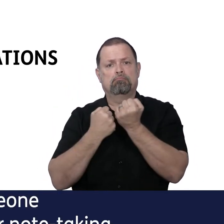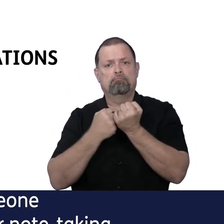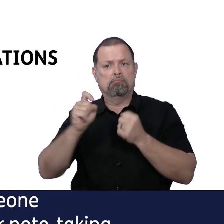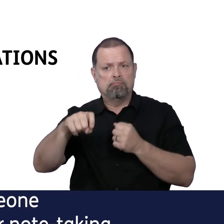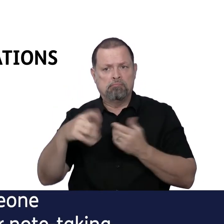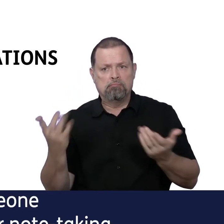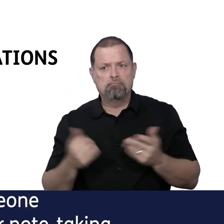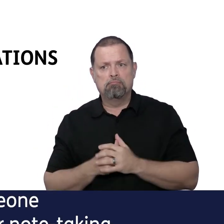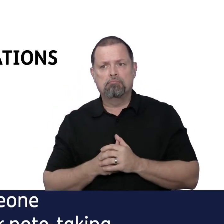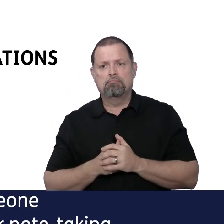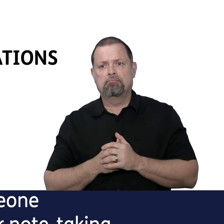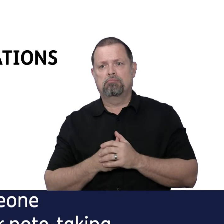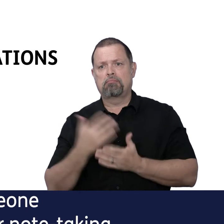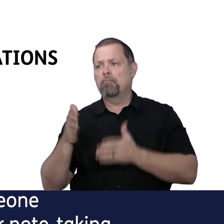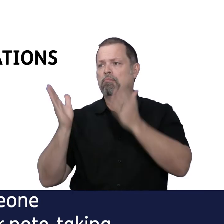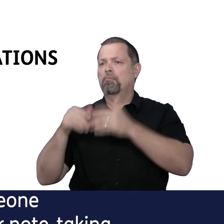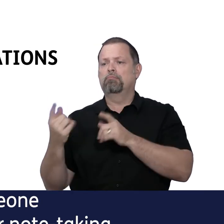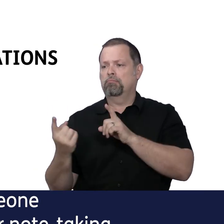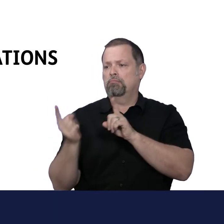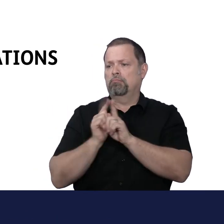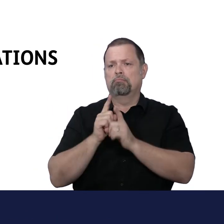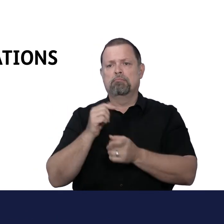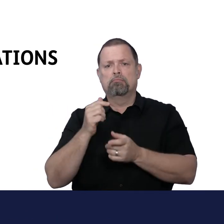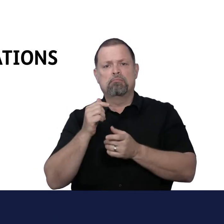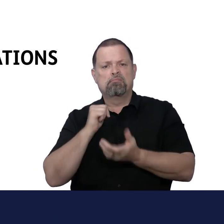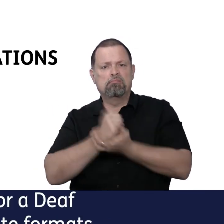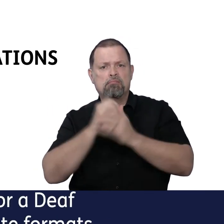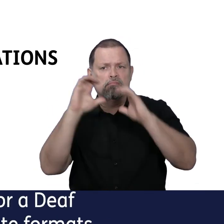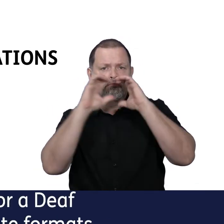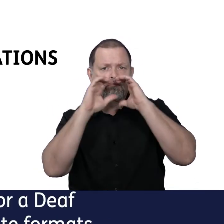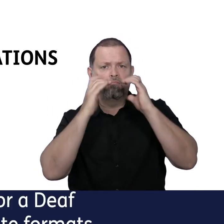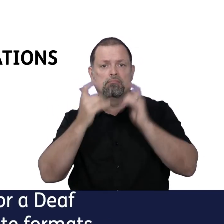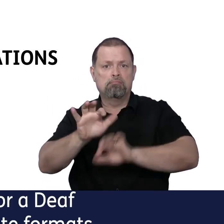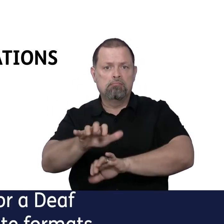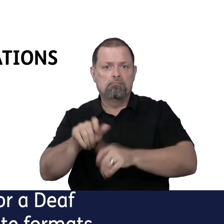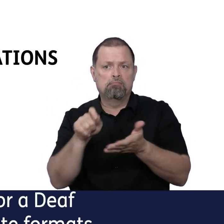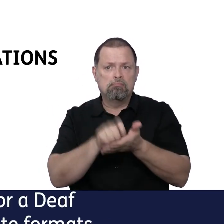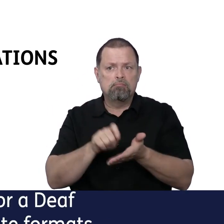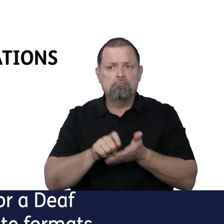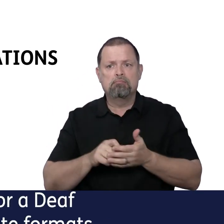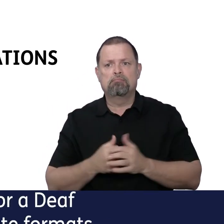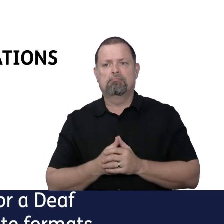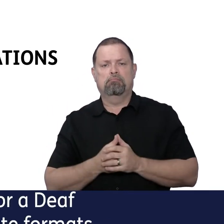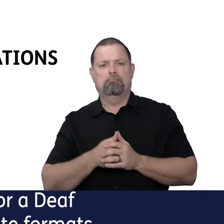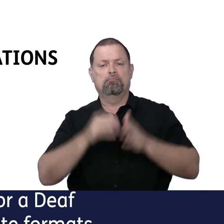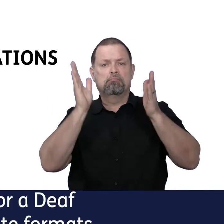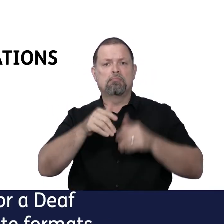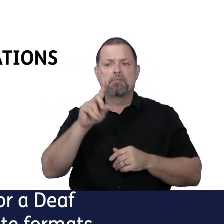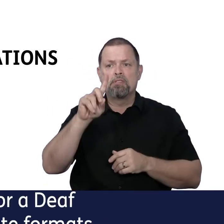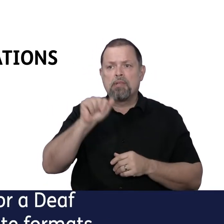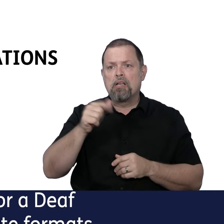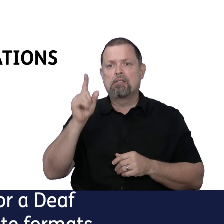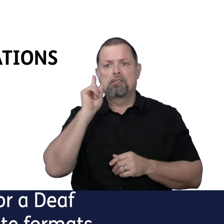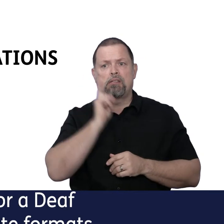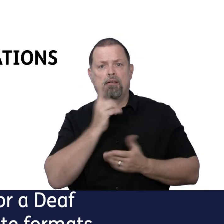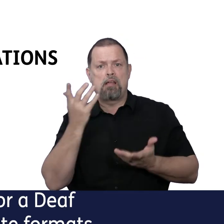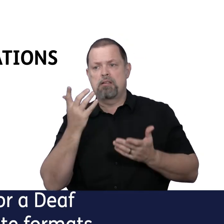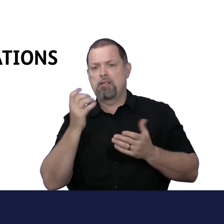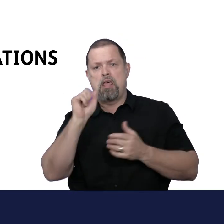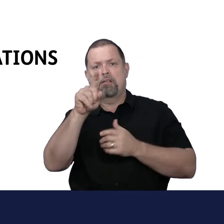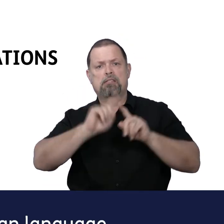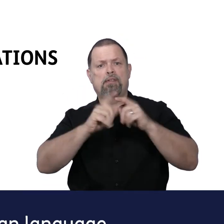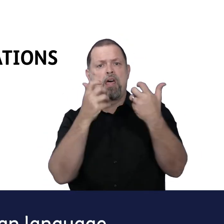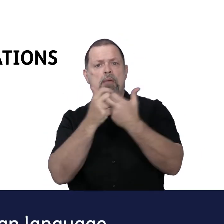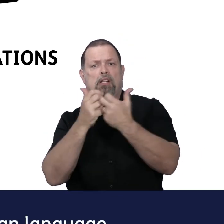might need someone to help with communication or note-taking. A person with a disability or a deaf person might ask for alternate